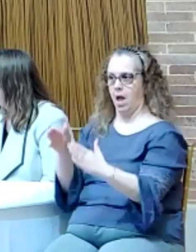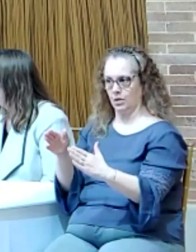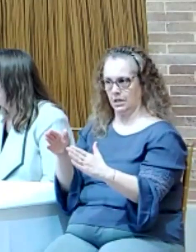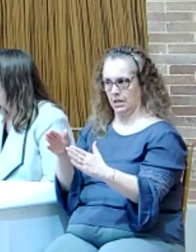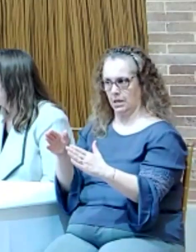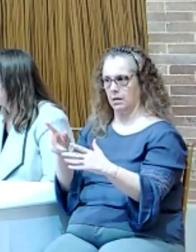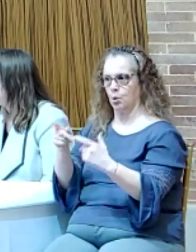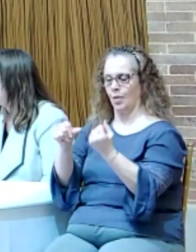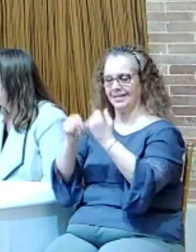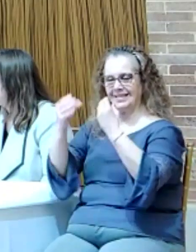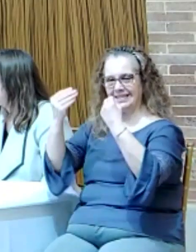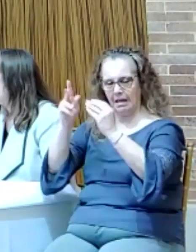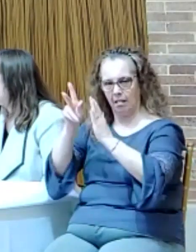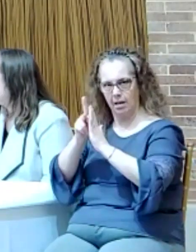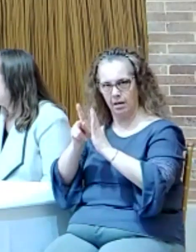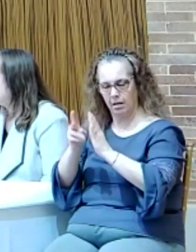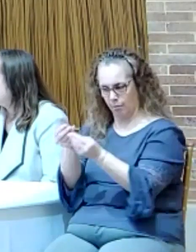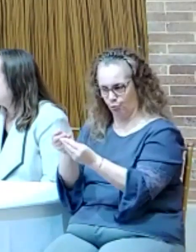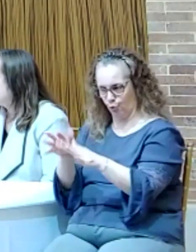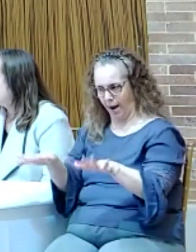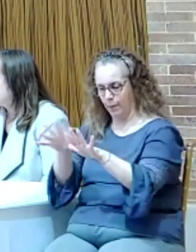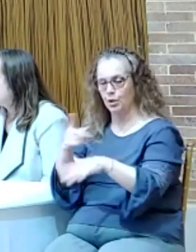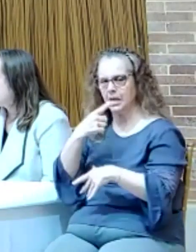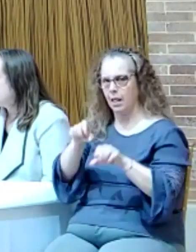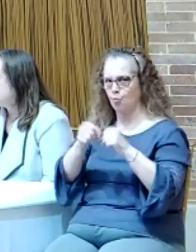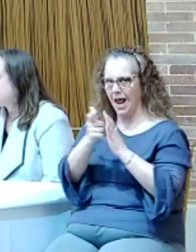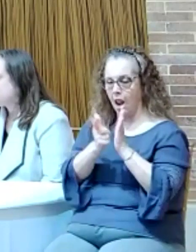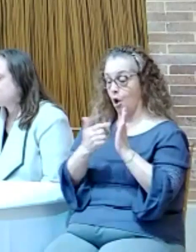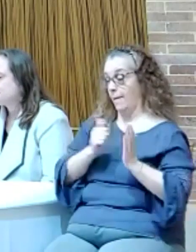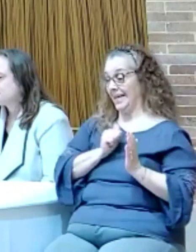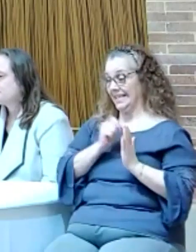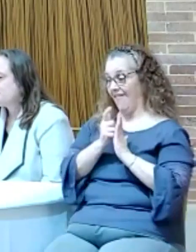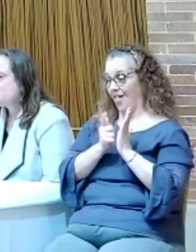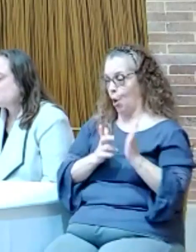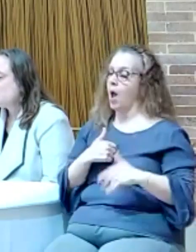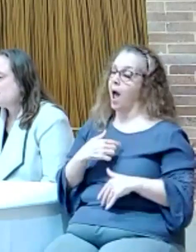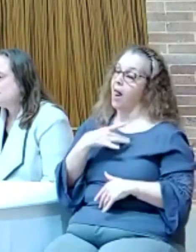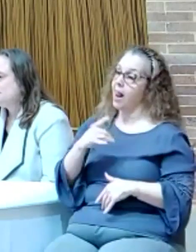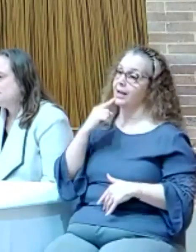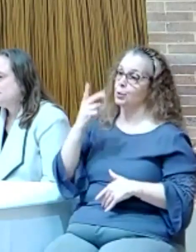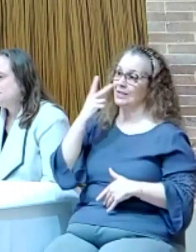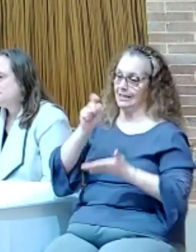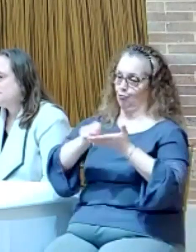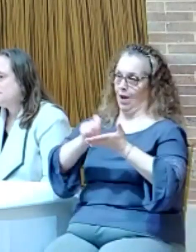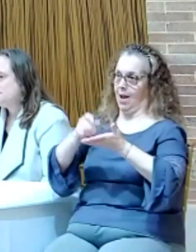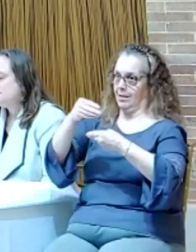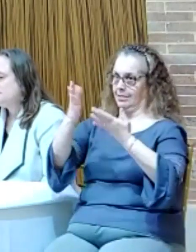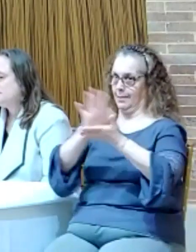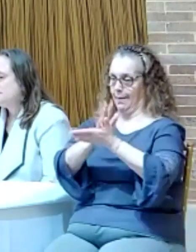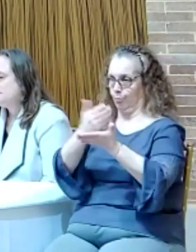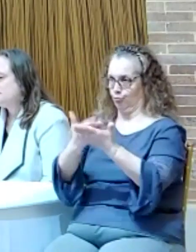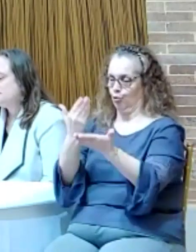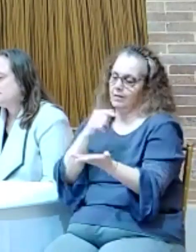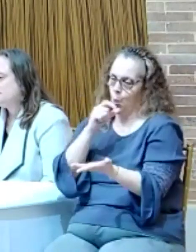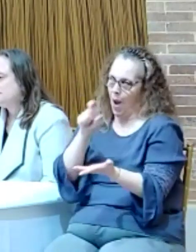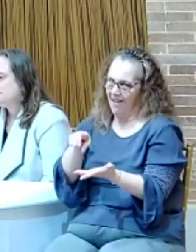their property is telling you to break the law and I I'm a lawyer so I like things in writing it doesn't have to be in writing but I would encourage you to put it in writing